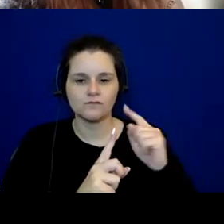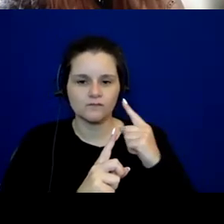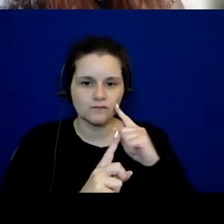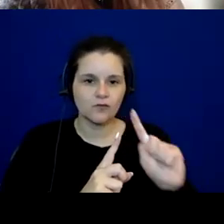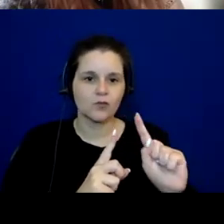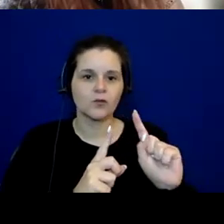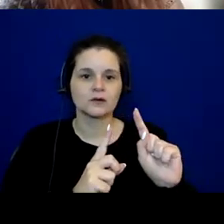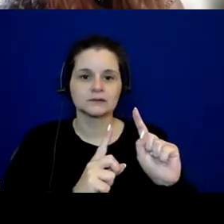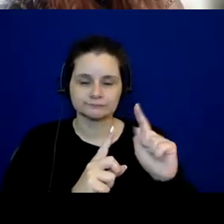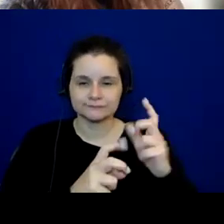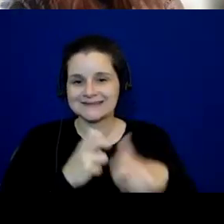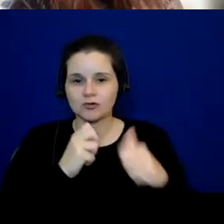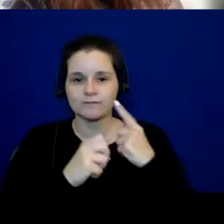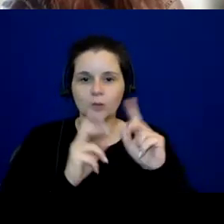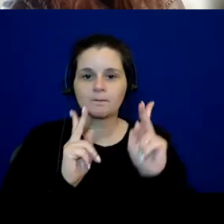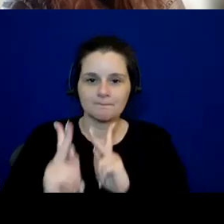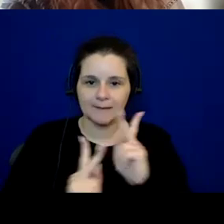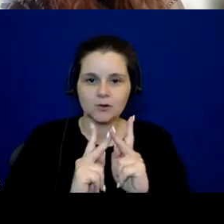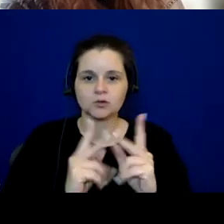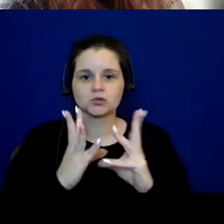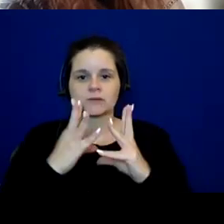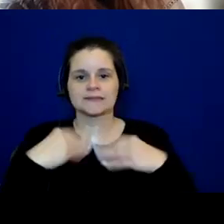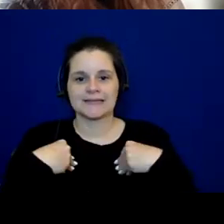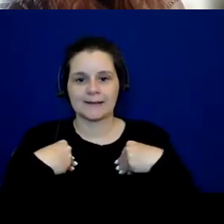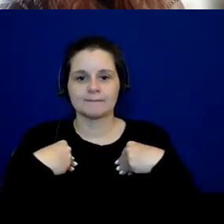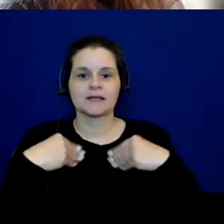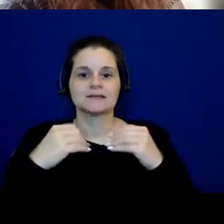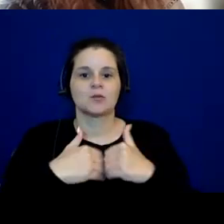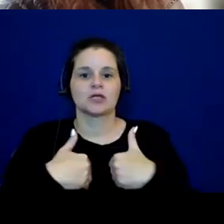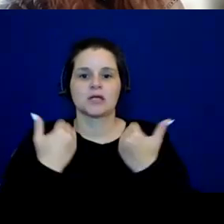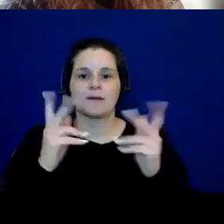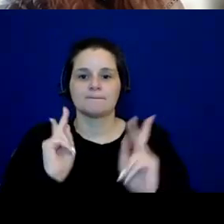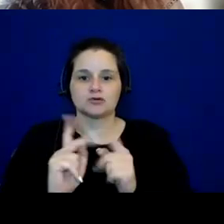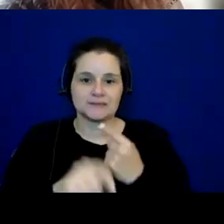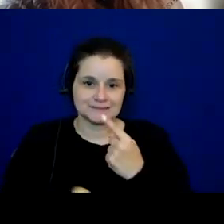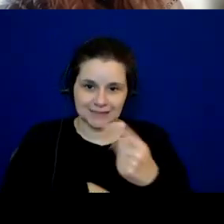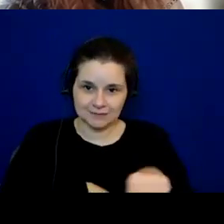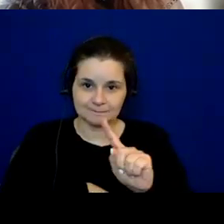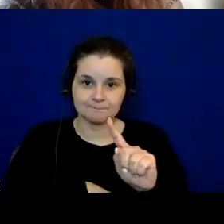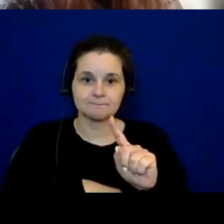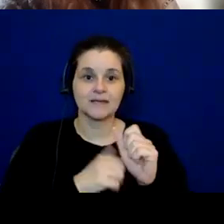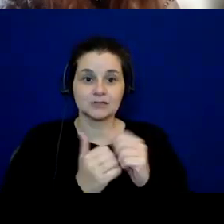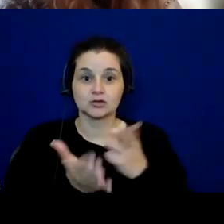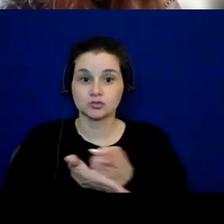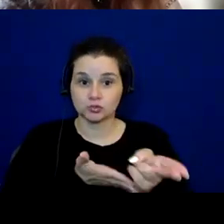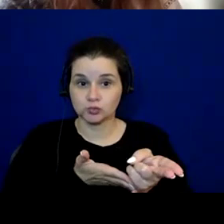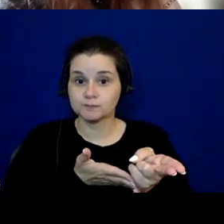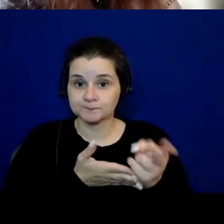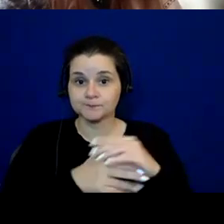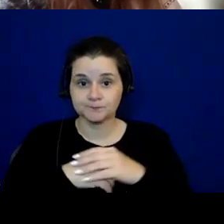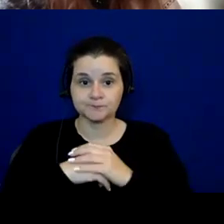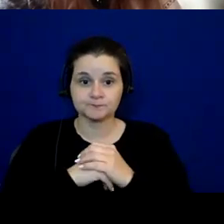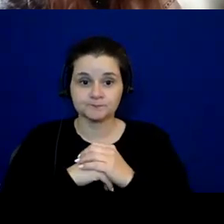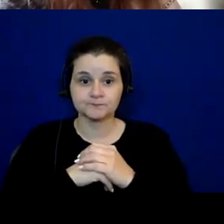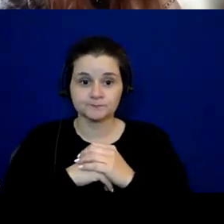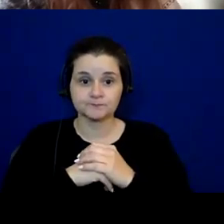people in general to accept that what a young person tells them is the truth.